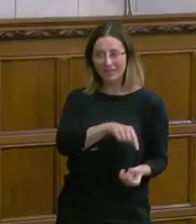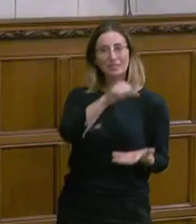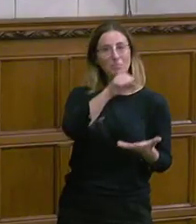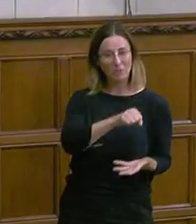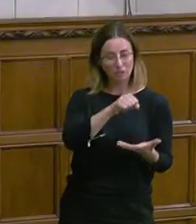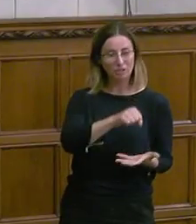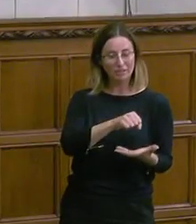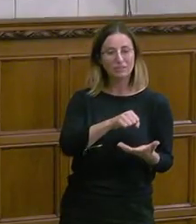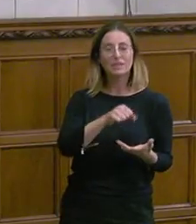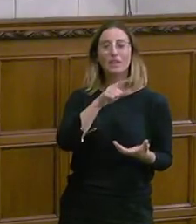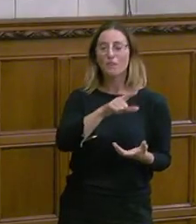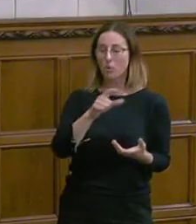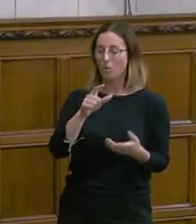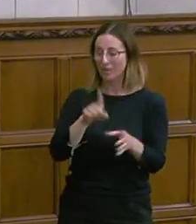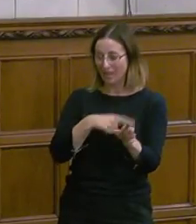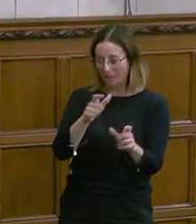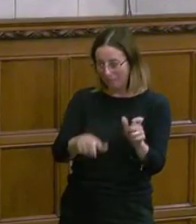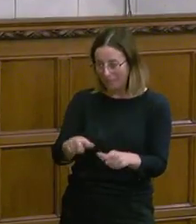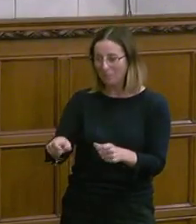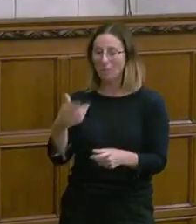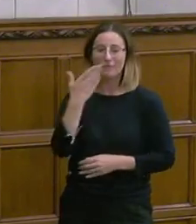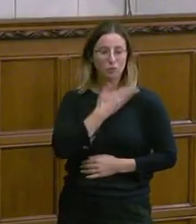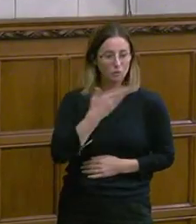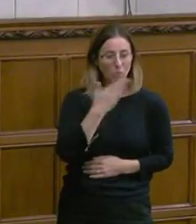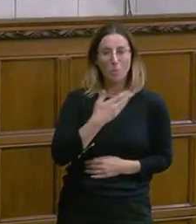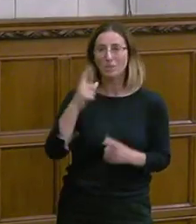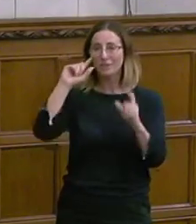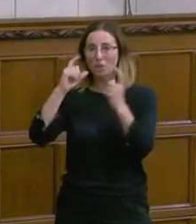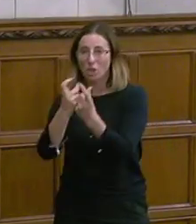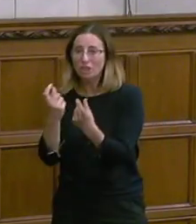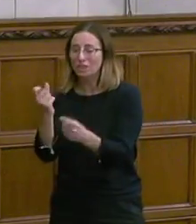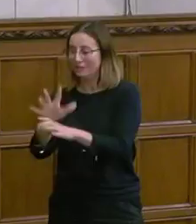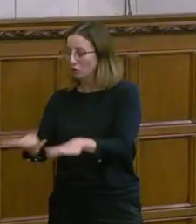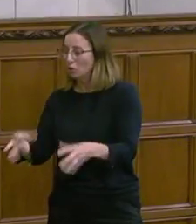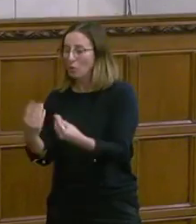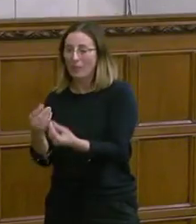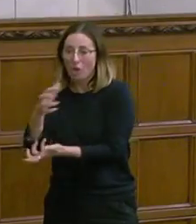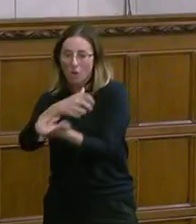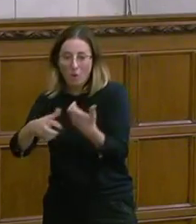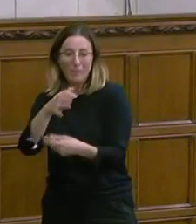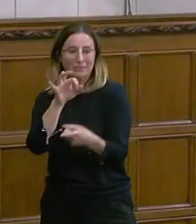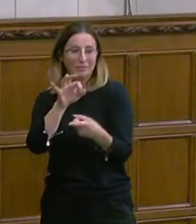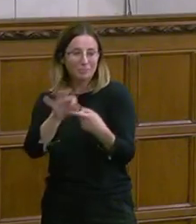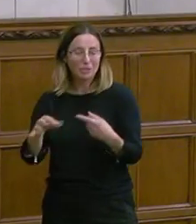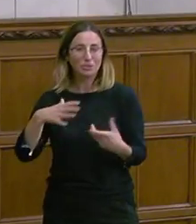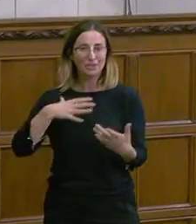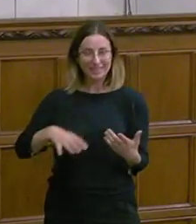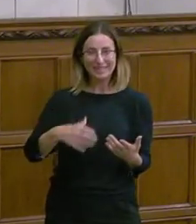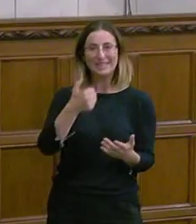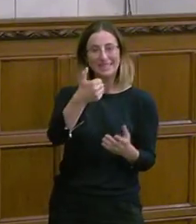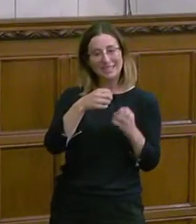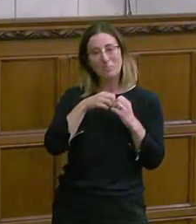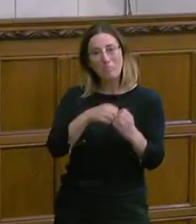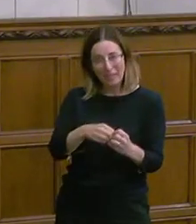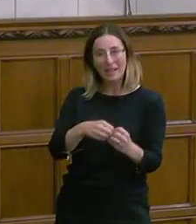people in schools and colleges with more complex special educational needs is, as my honourable friend, the member for Poplar and Limehouse mentioned, £6 billion